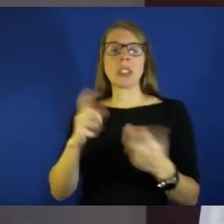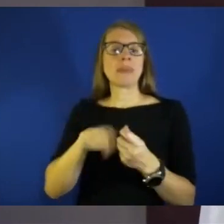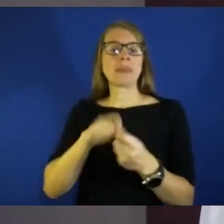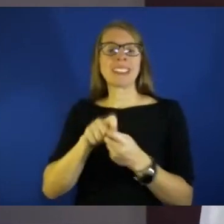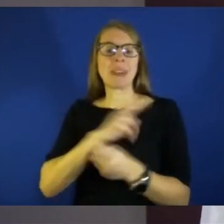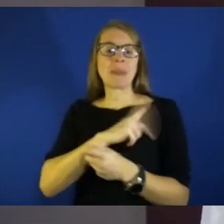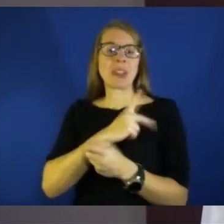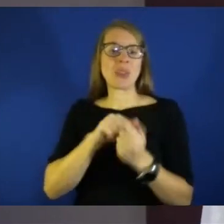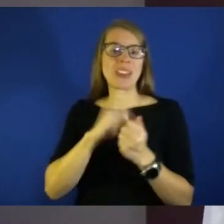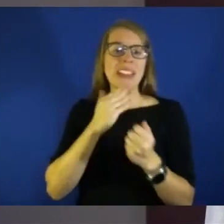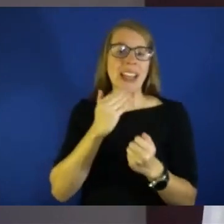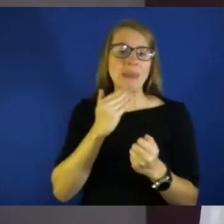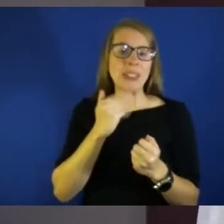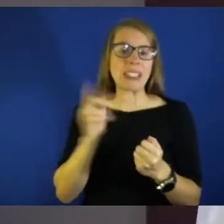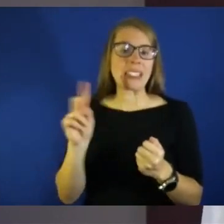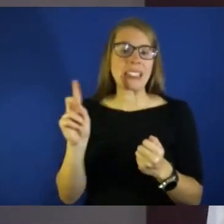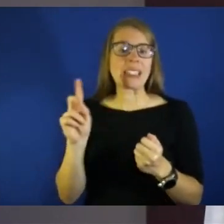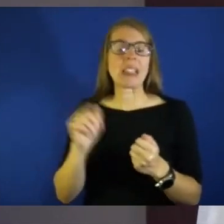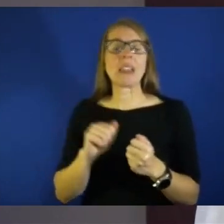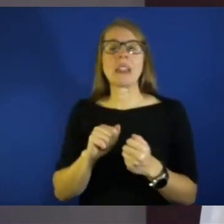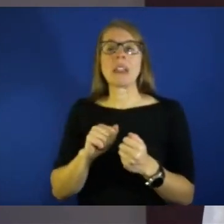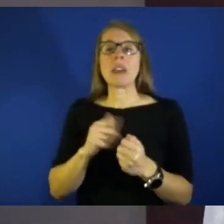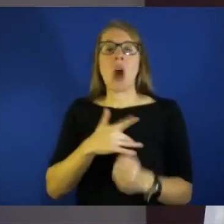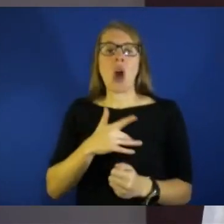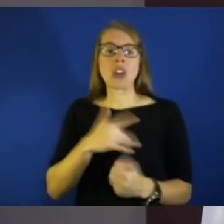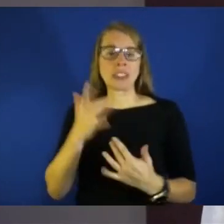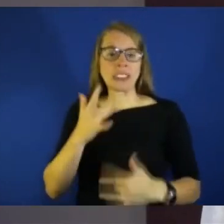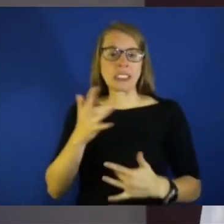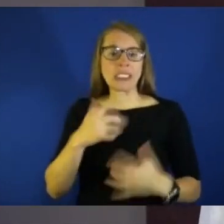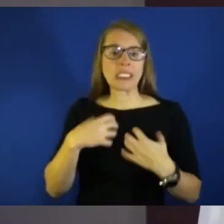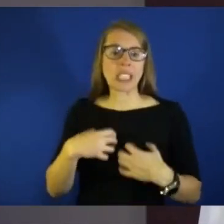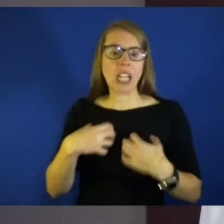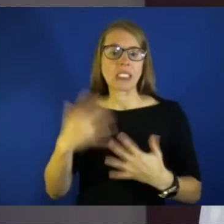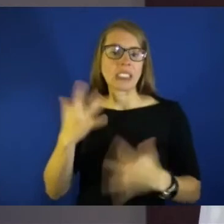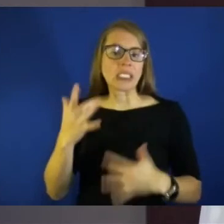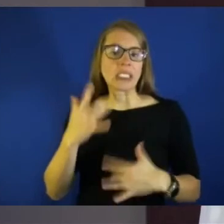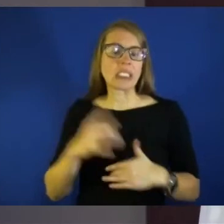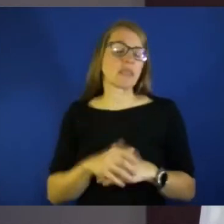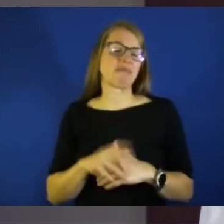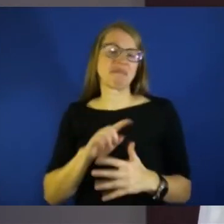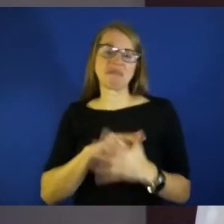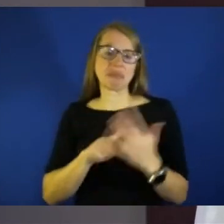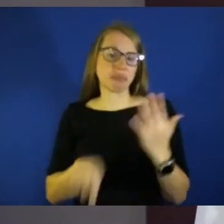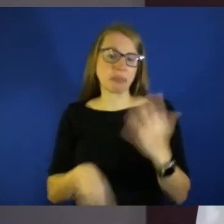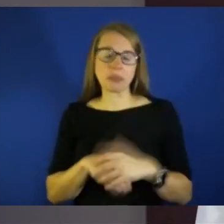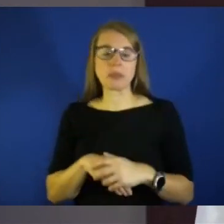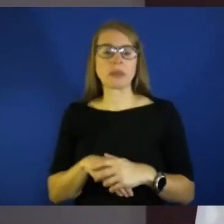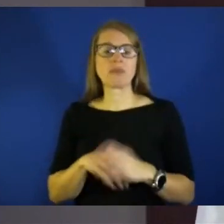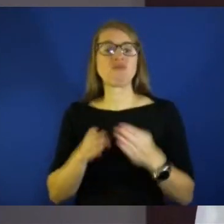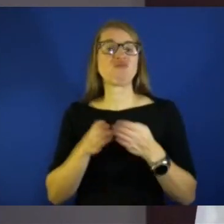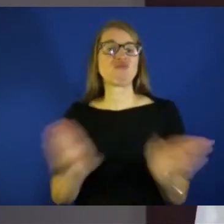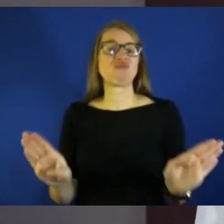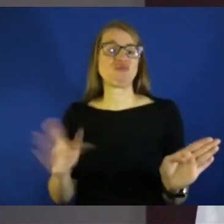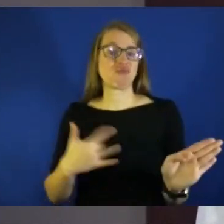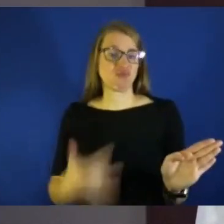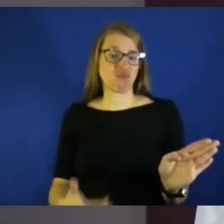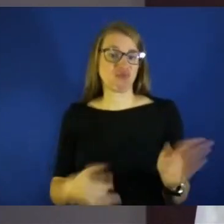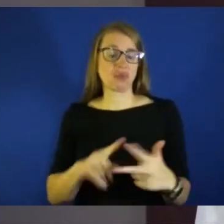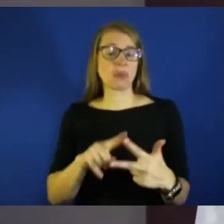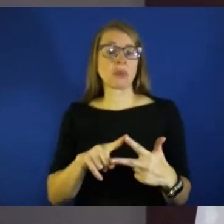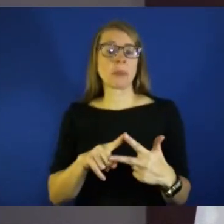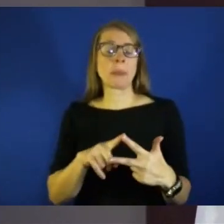diabetes, certain patients with heart disease, lung disease, things like that. So they're actually pretty broad.